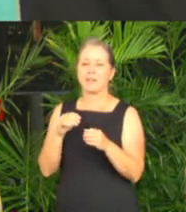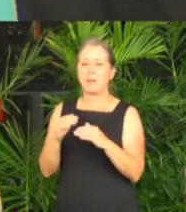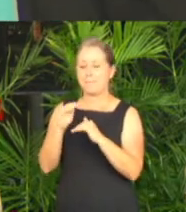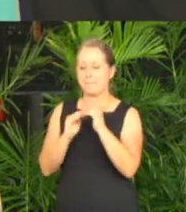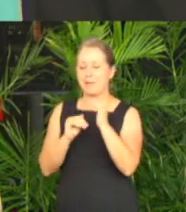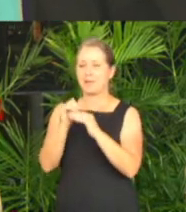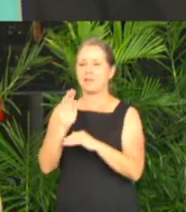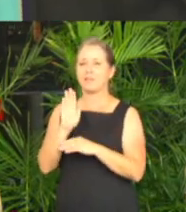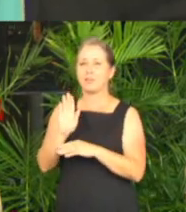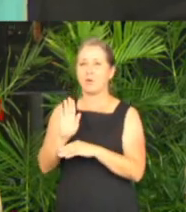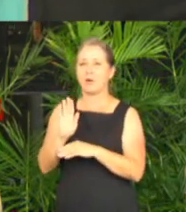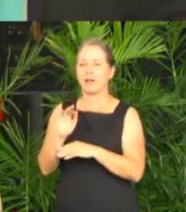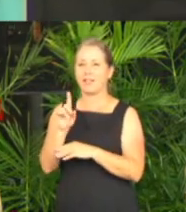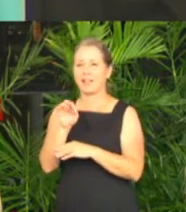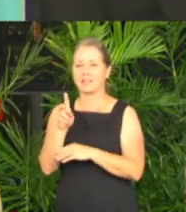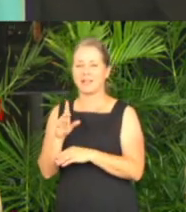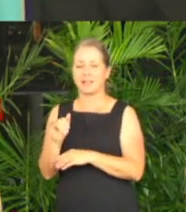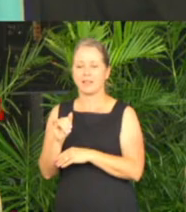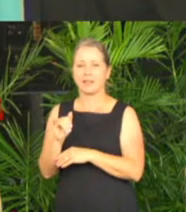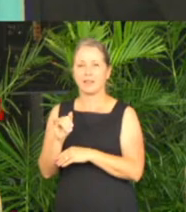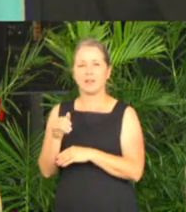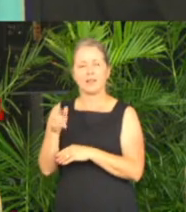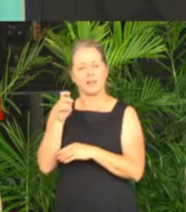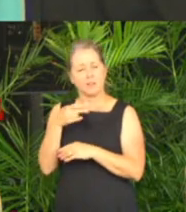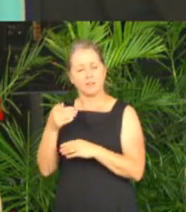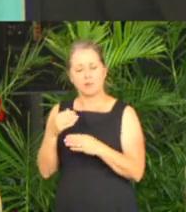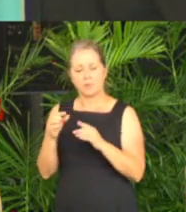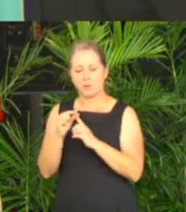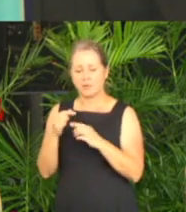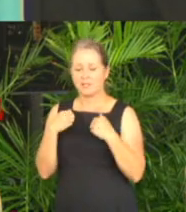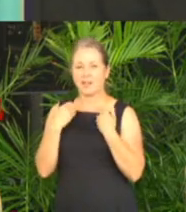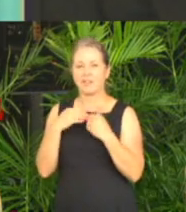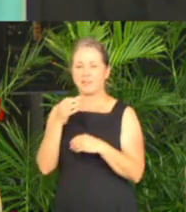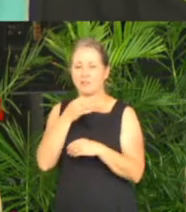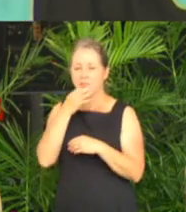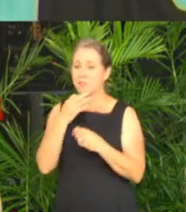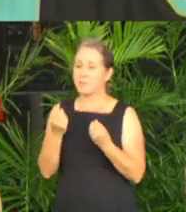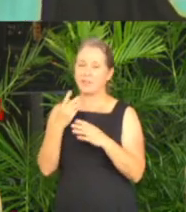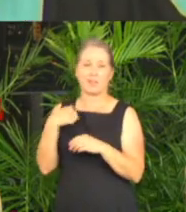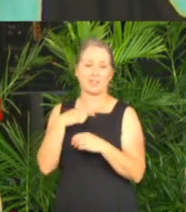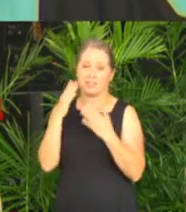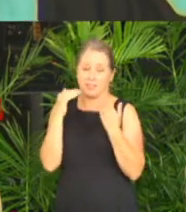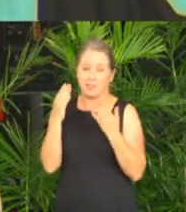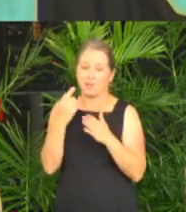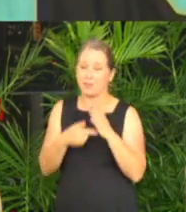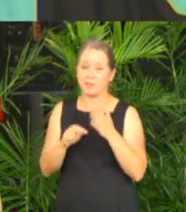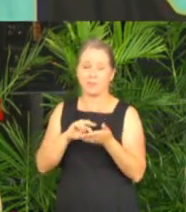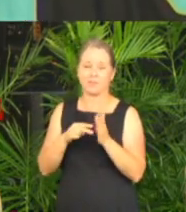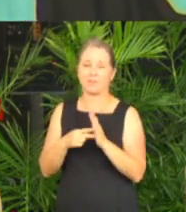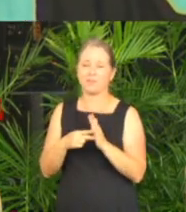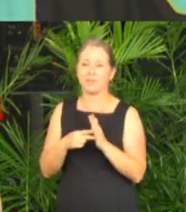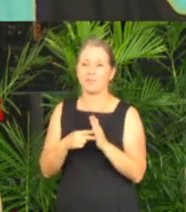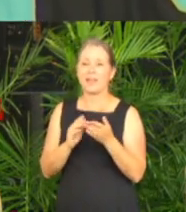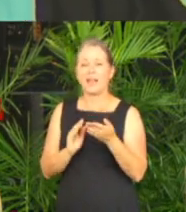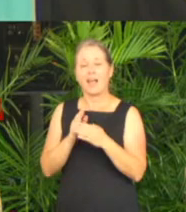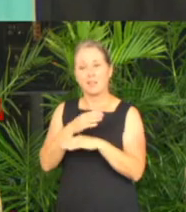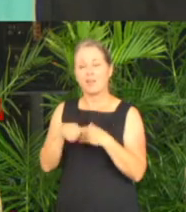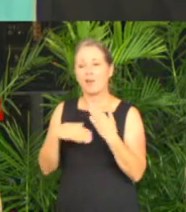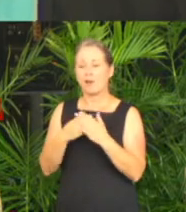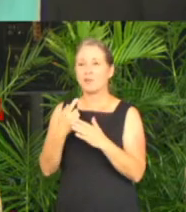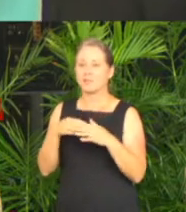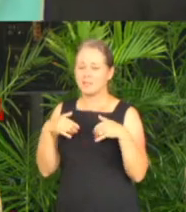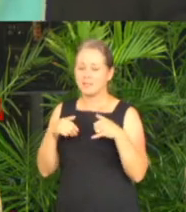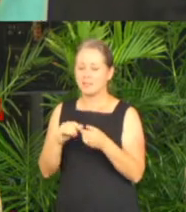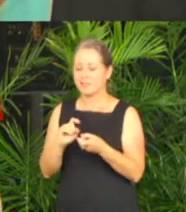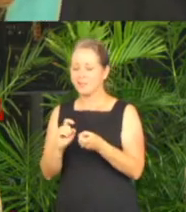legacy. Hearing those words as young freshmen, many of us did not know what it truly entailed. After all, we were